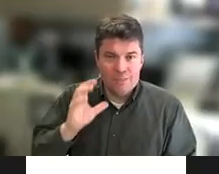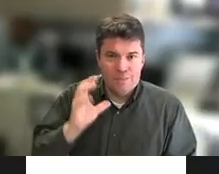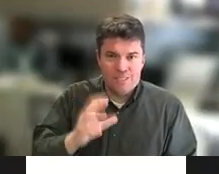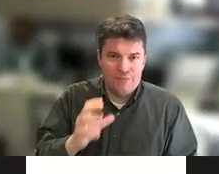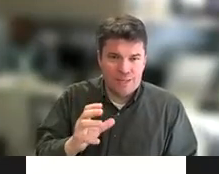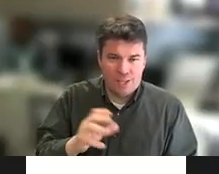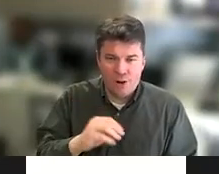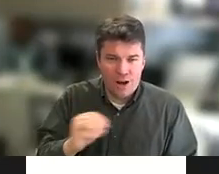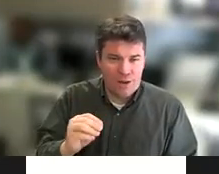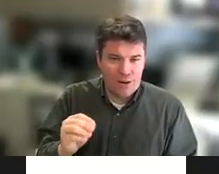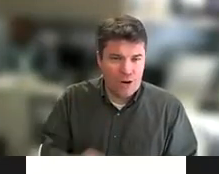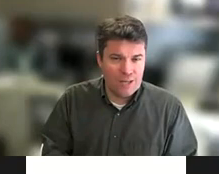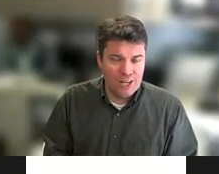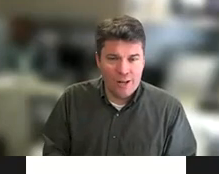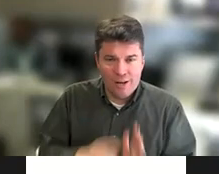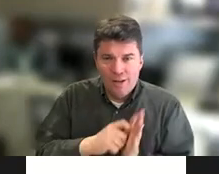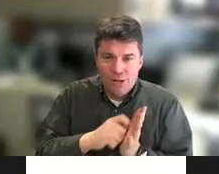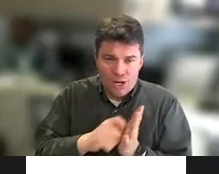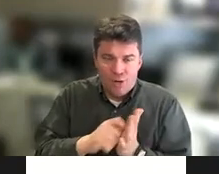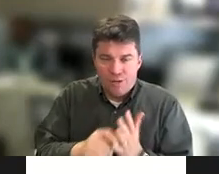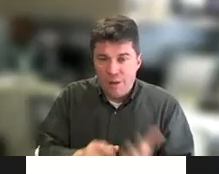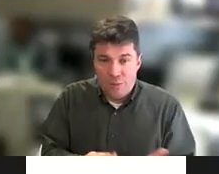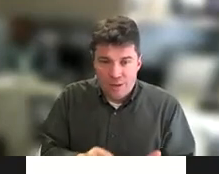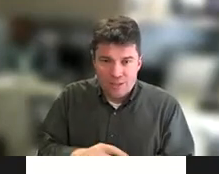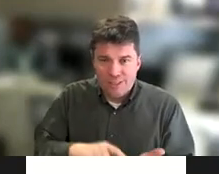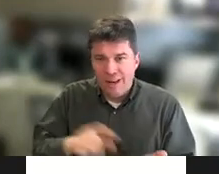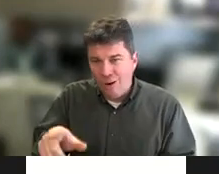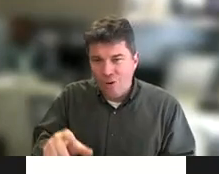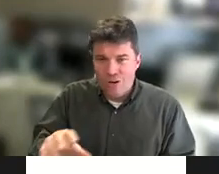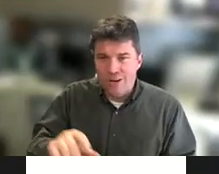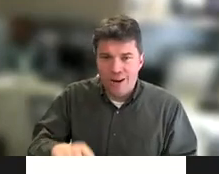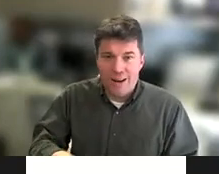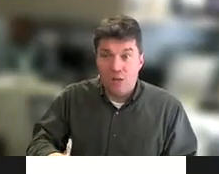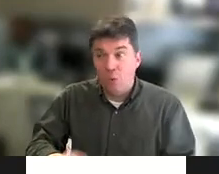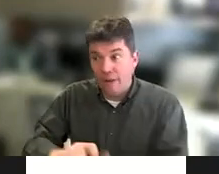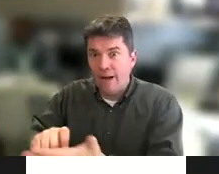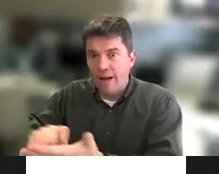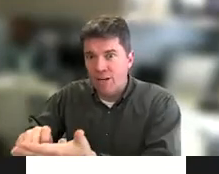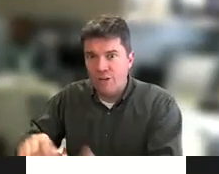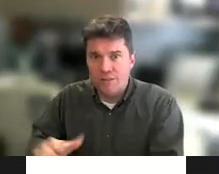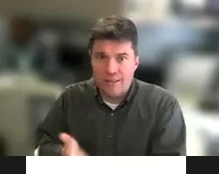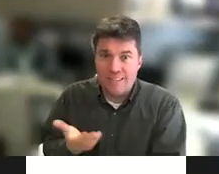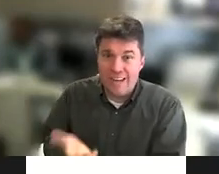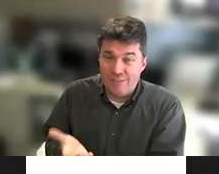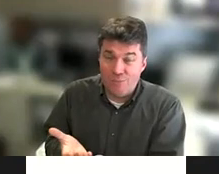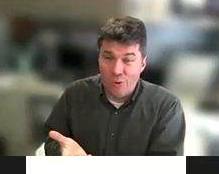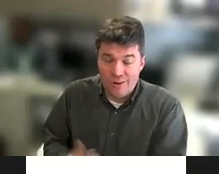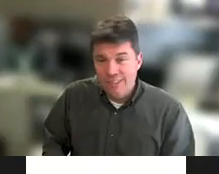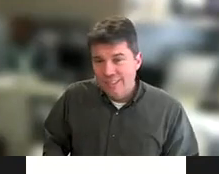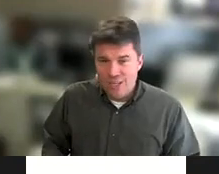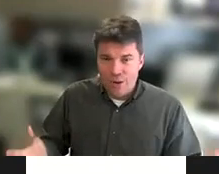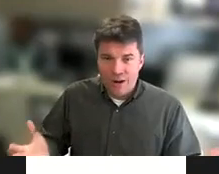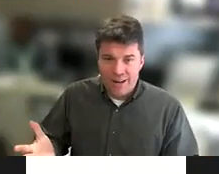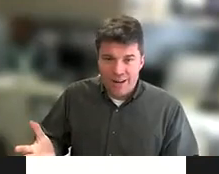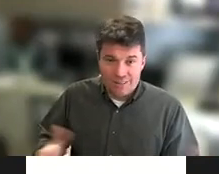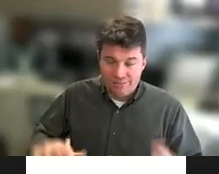and there's some specifics that are not coming across clearly, you can use paper and pencil and say, "Oh, you need to cut in 25 inches," because that's kind of